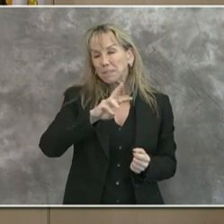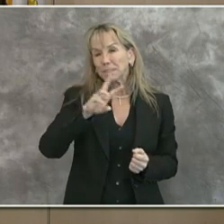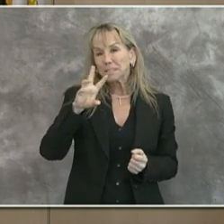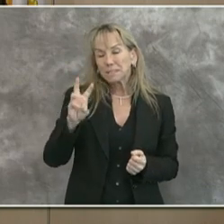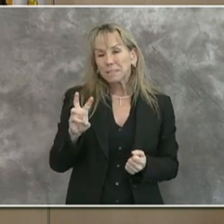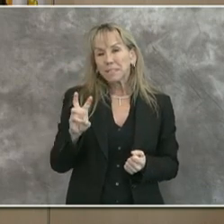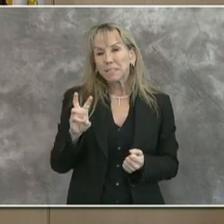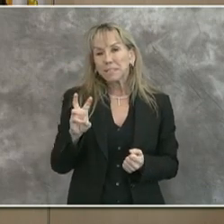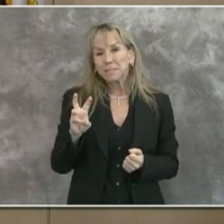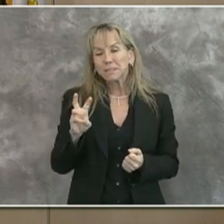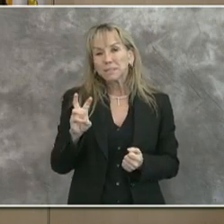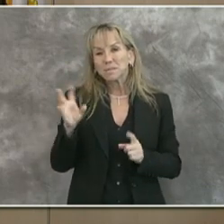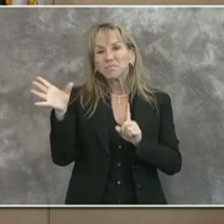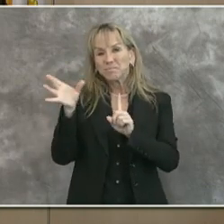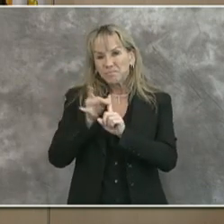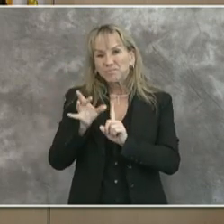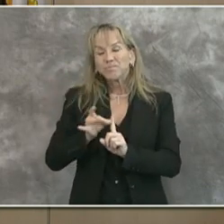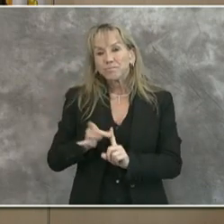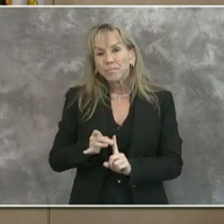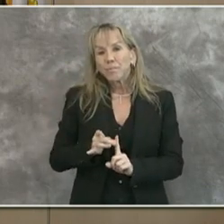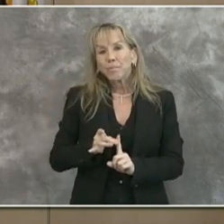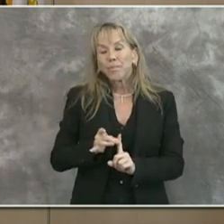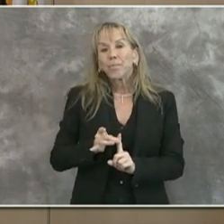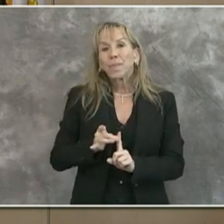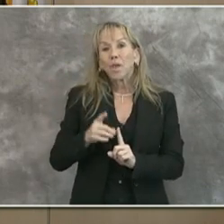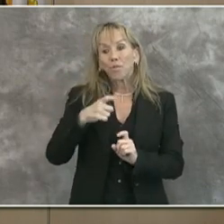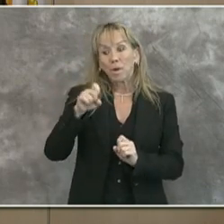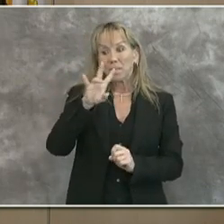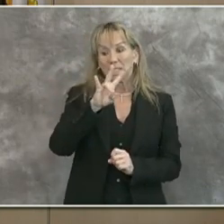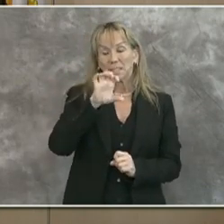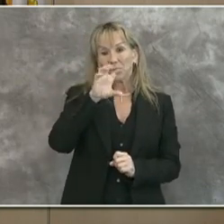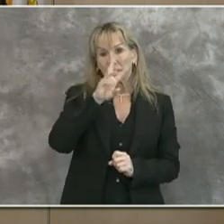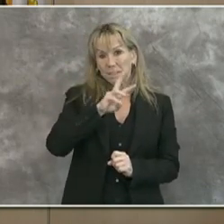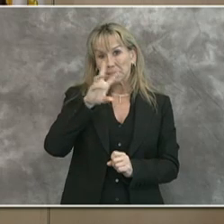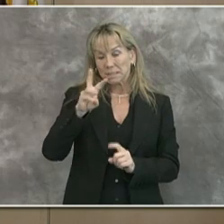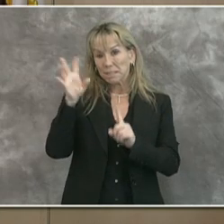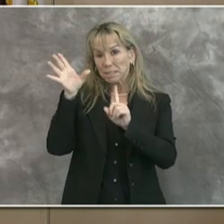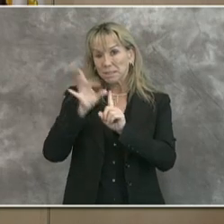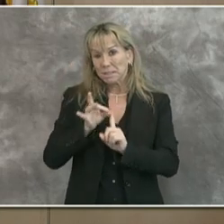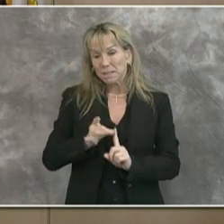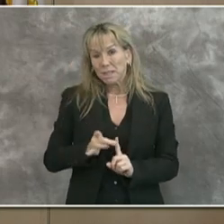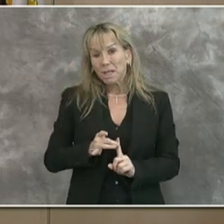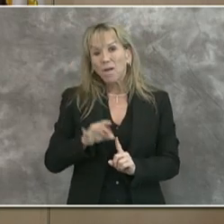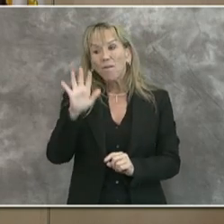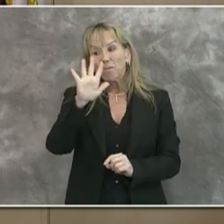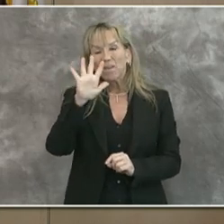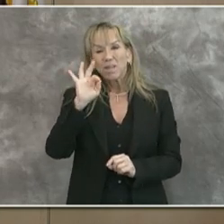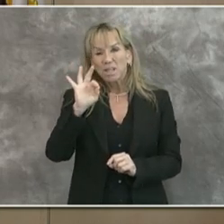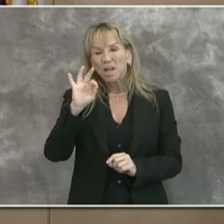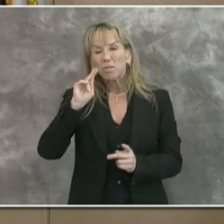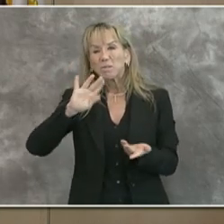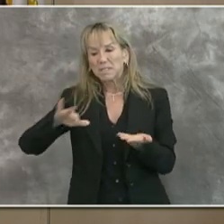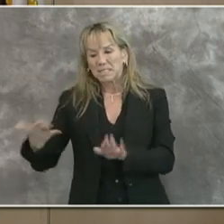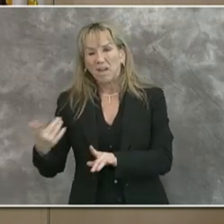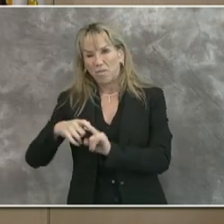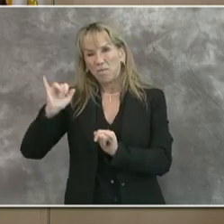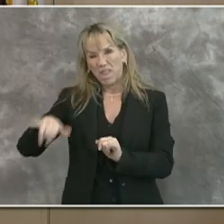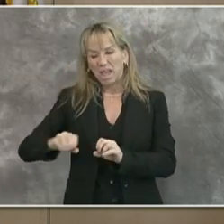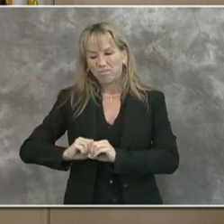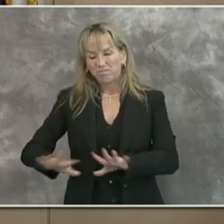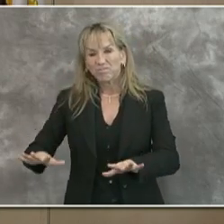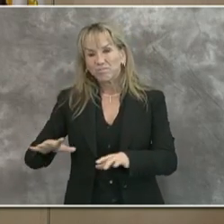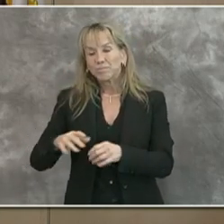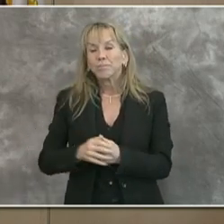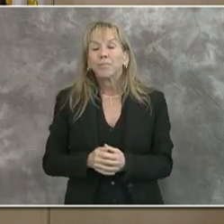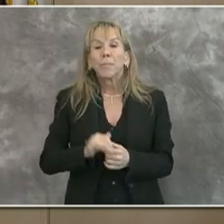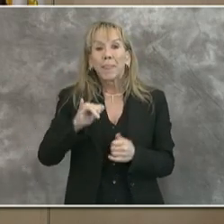766 cases, and of this number, 59 deaths are included. An